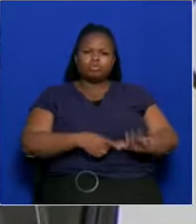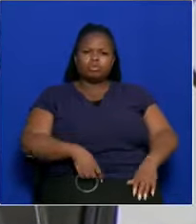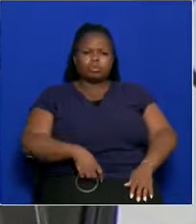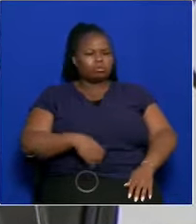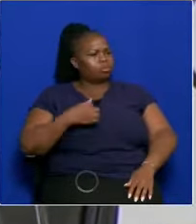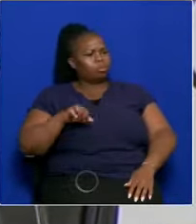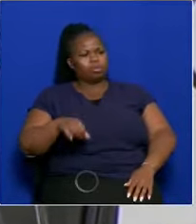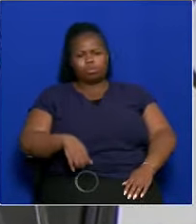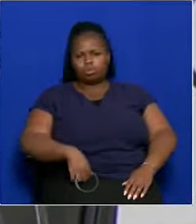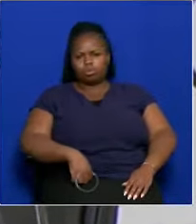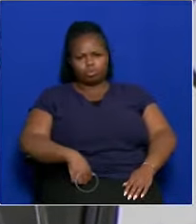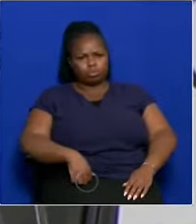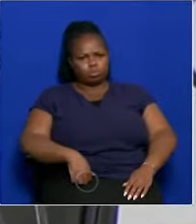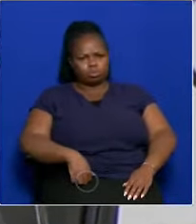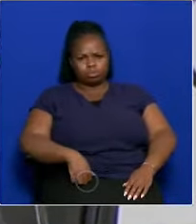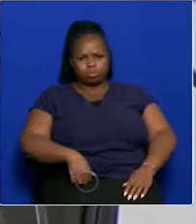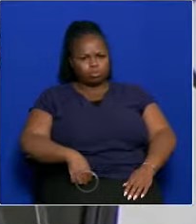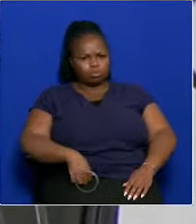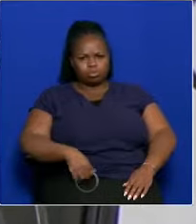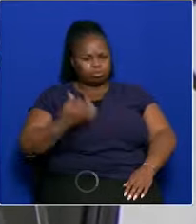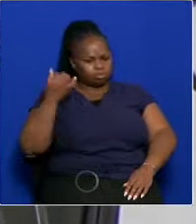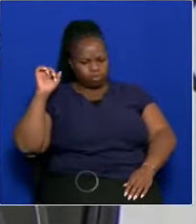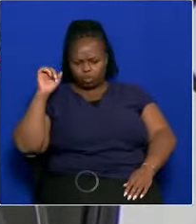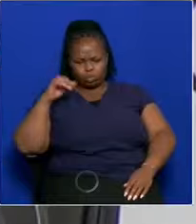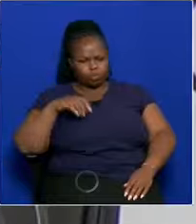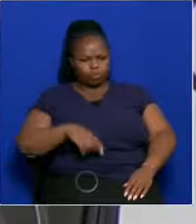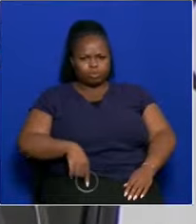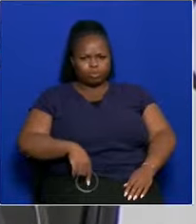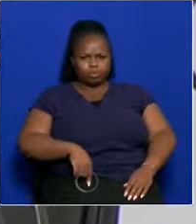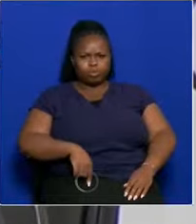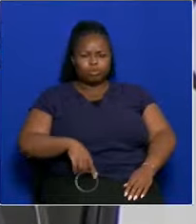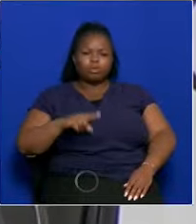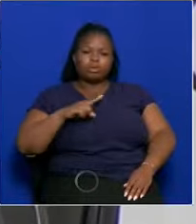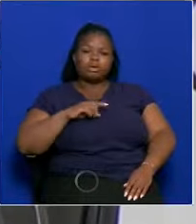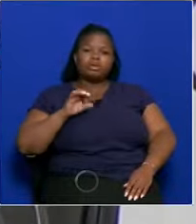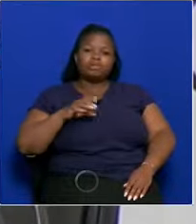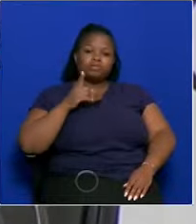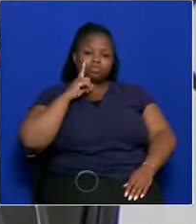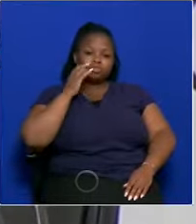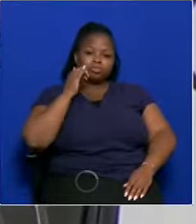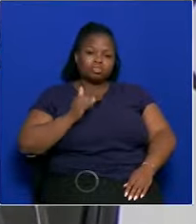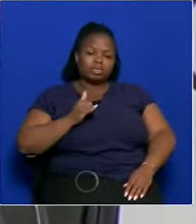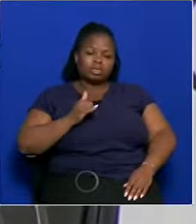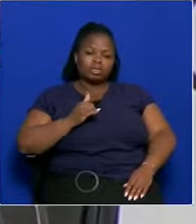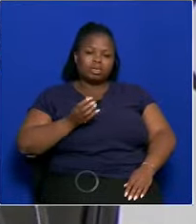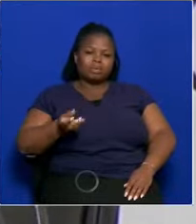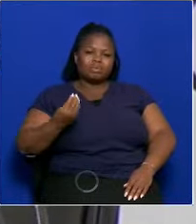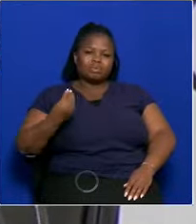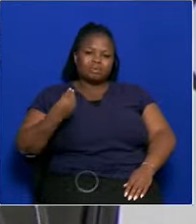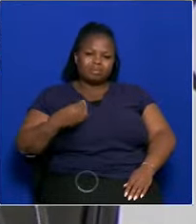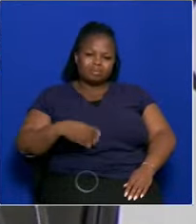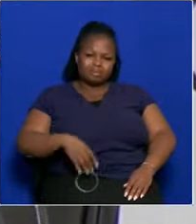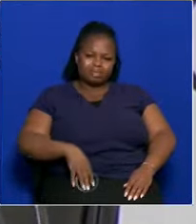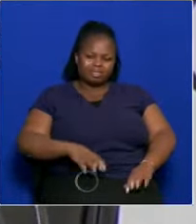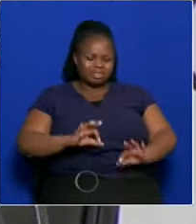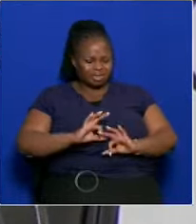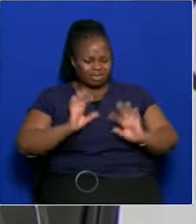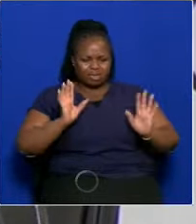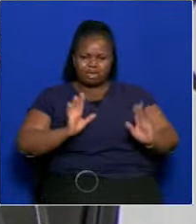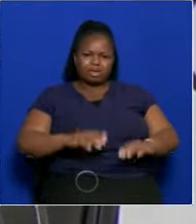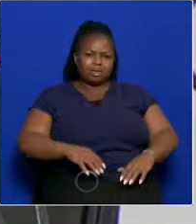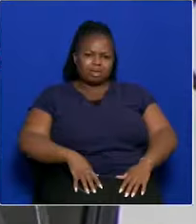and I resent that, because if you check the WhatsApp, it is clear. I